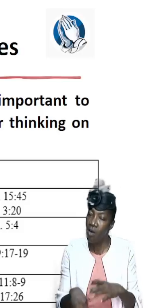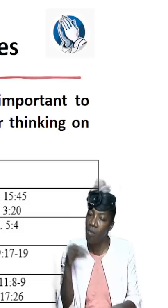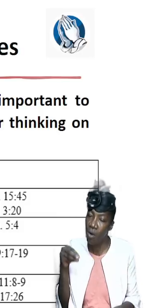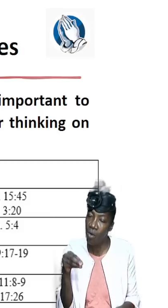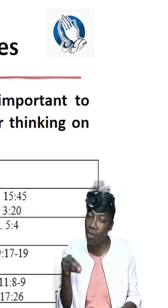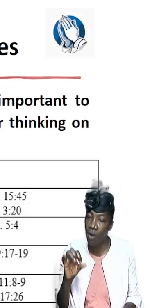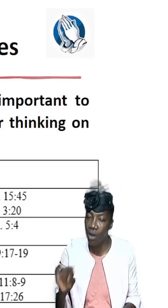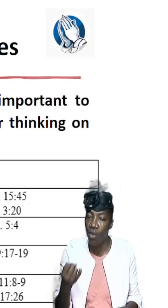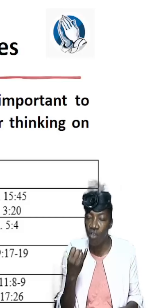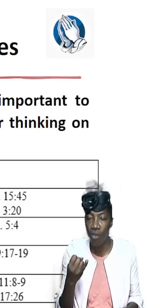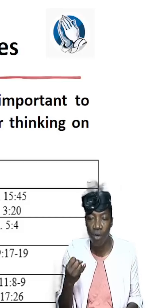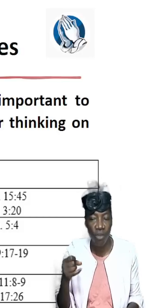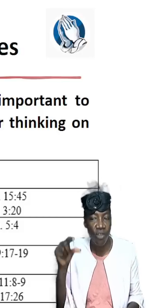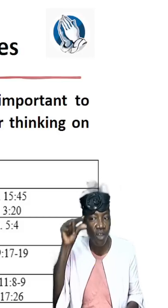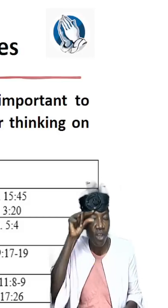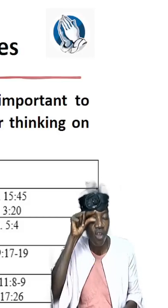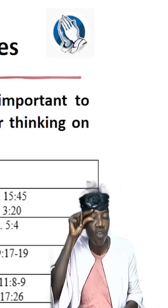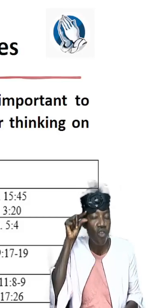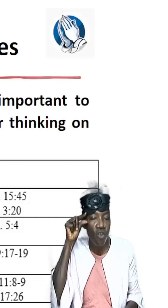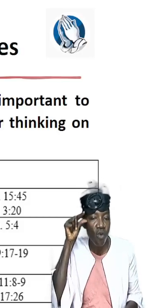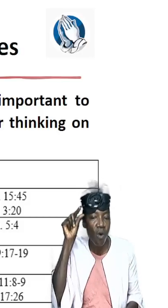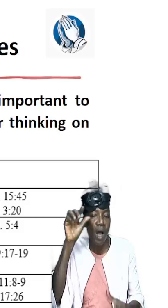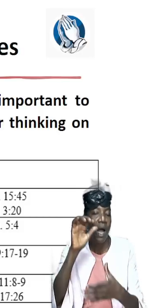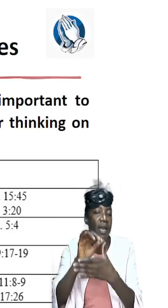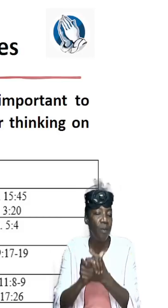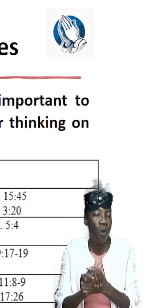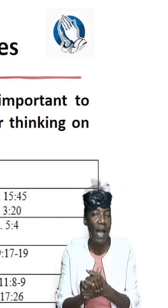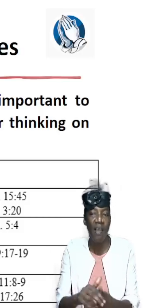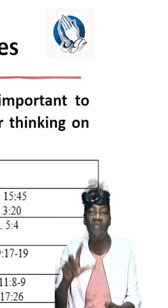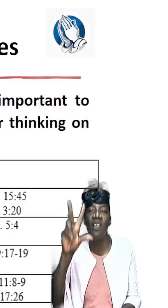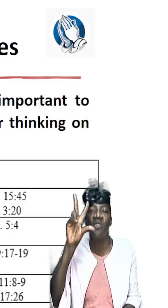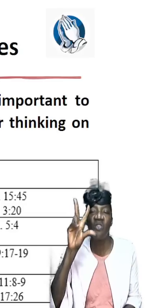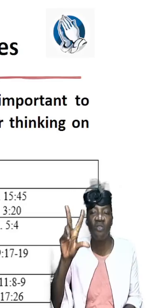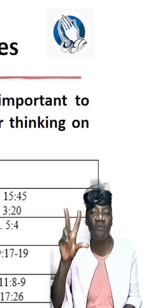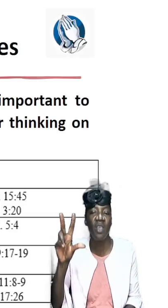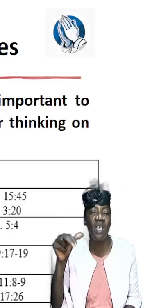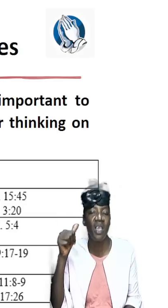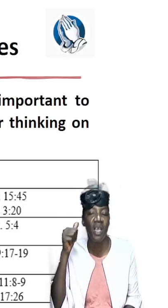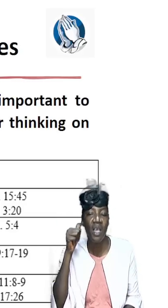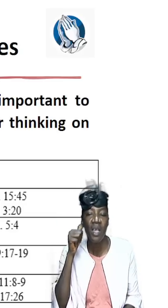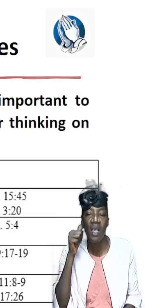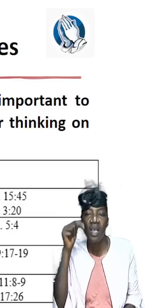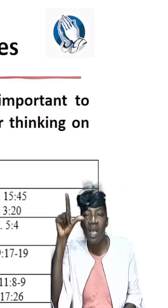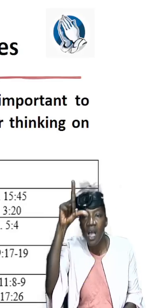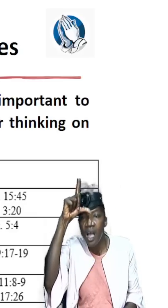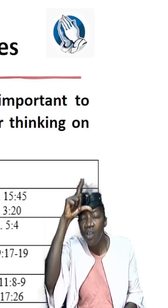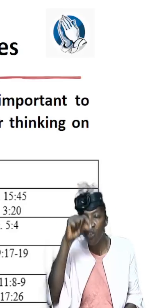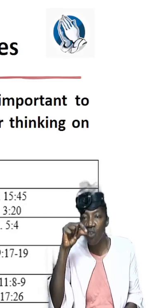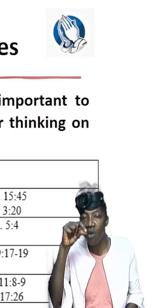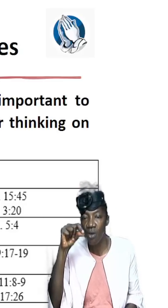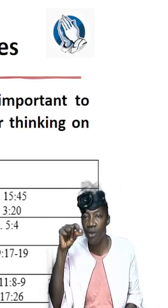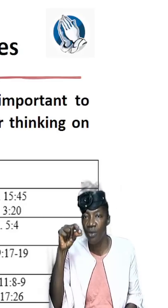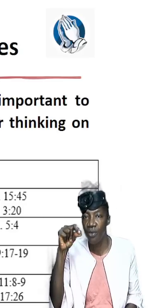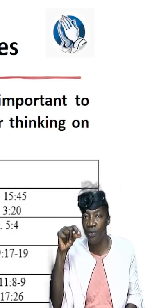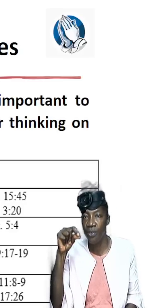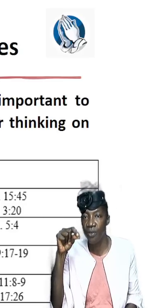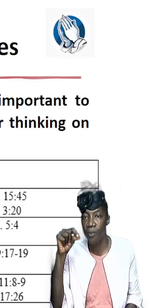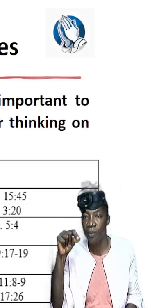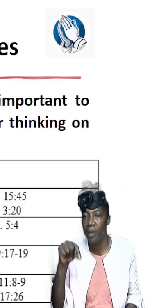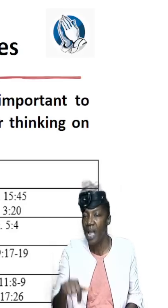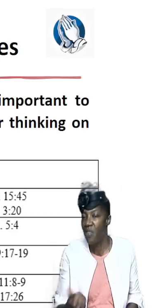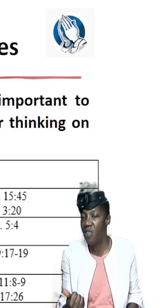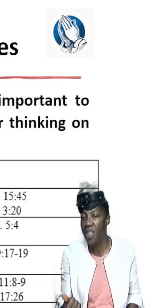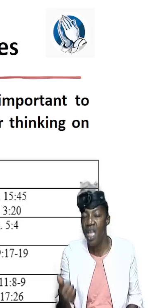it was just Noah with his wife and his three sons, Shem, Ham, and Japheth, along with their wives,